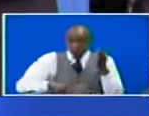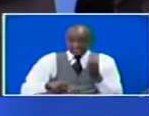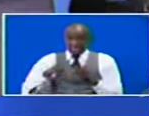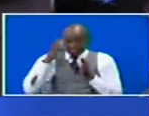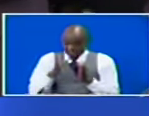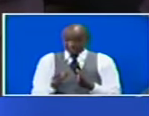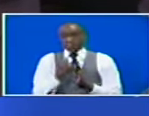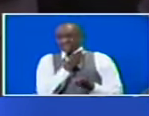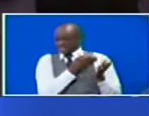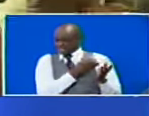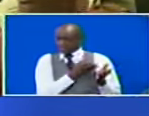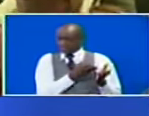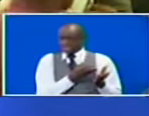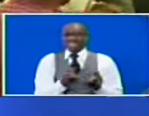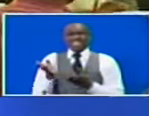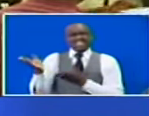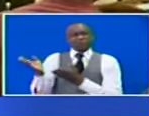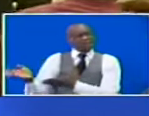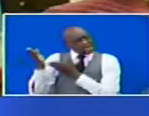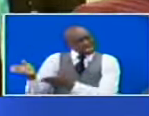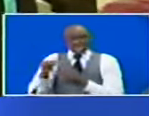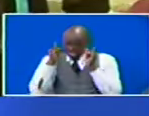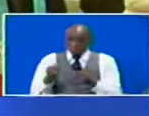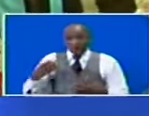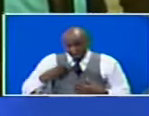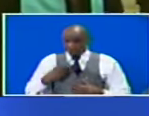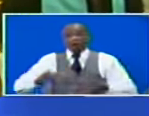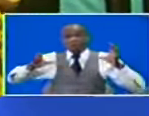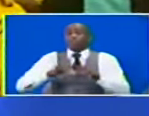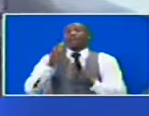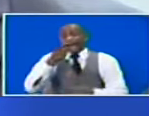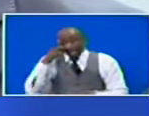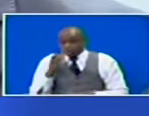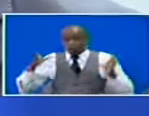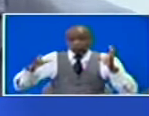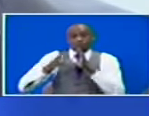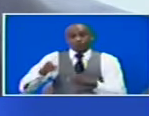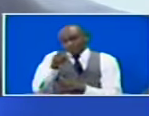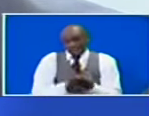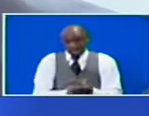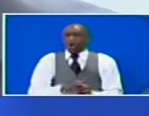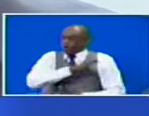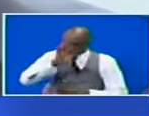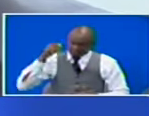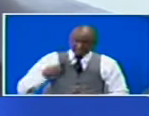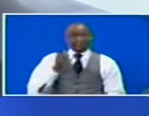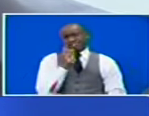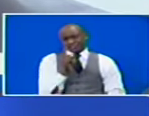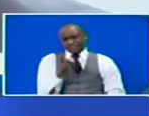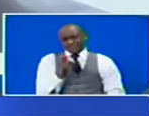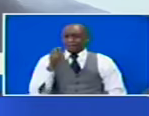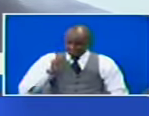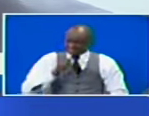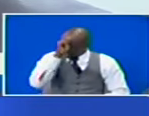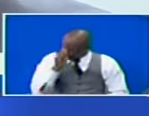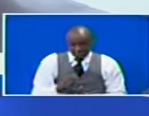was a newcomer to Wiper, imposed on the electorate by Kalonzo. All of us must be disciplined and all of us must